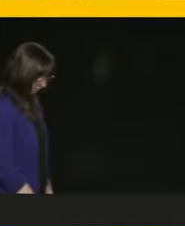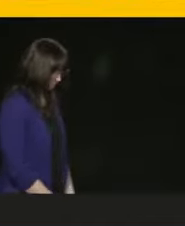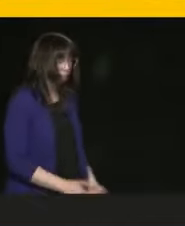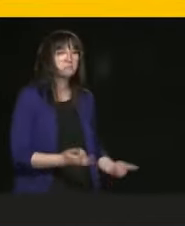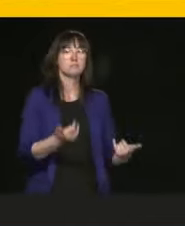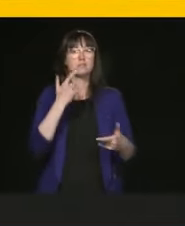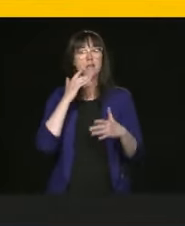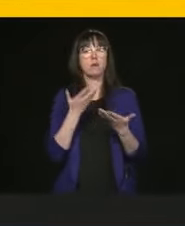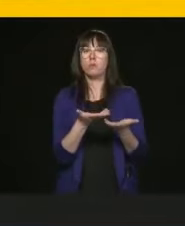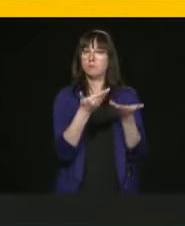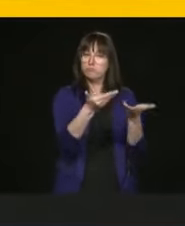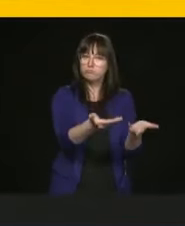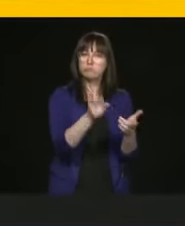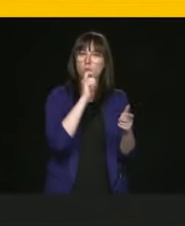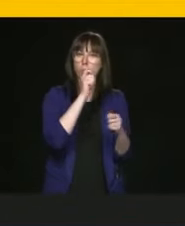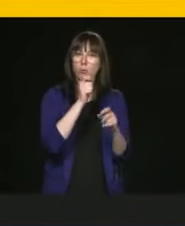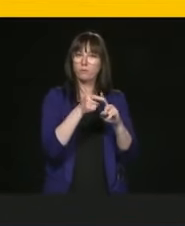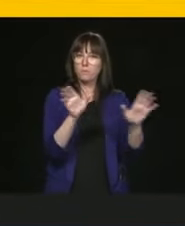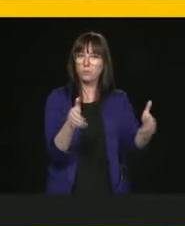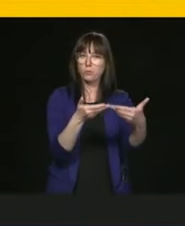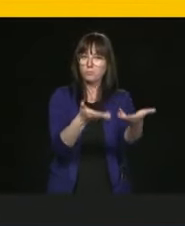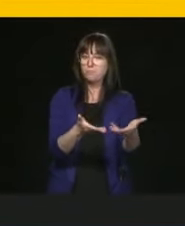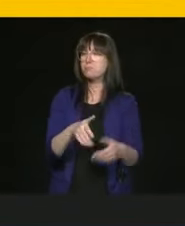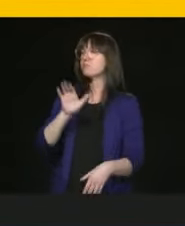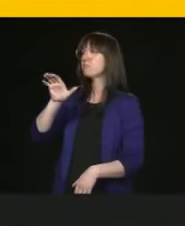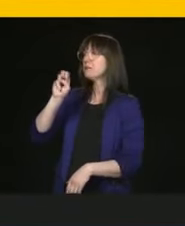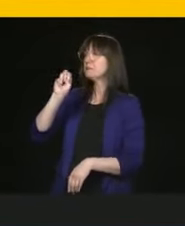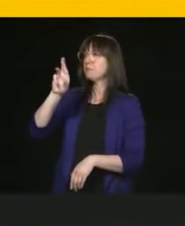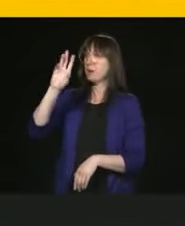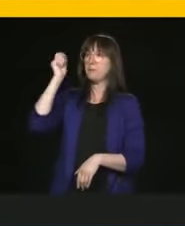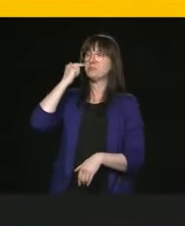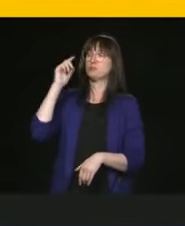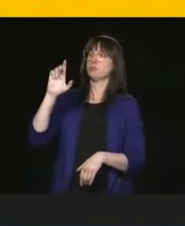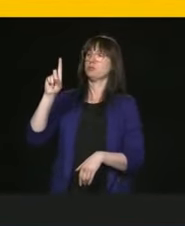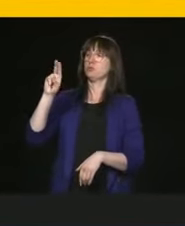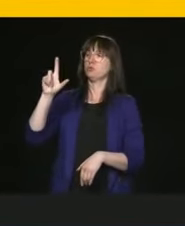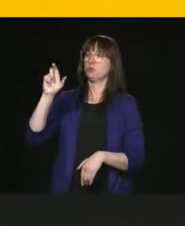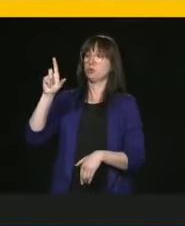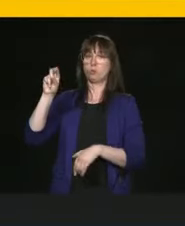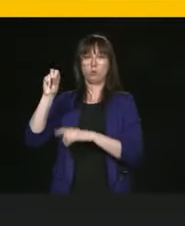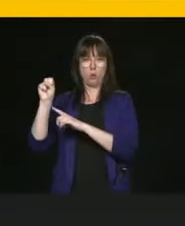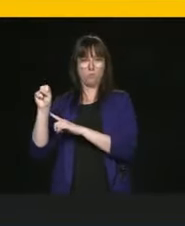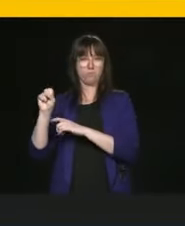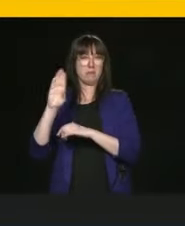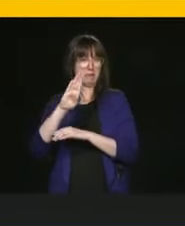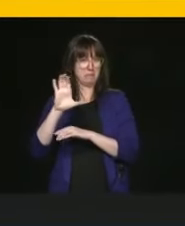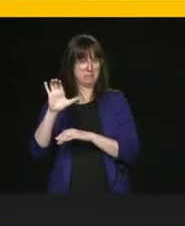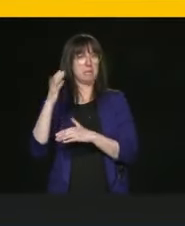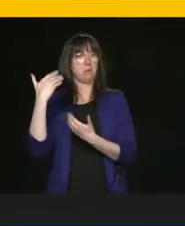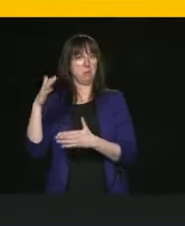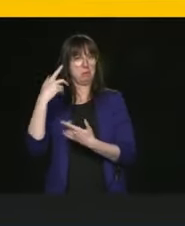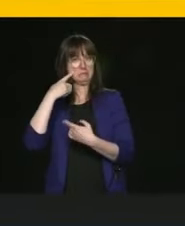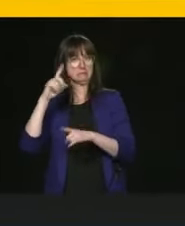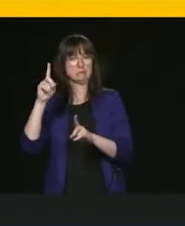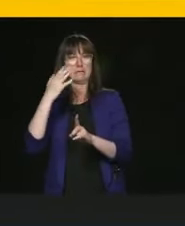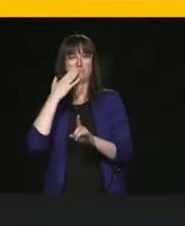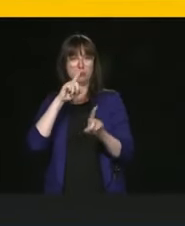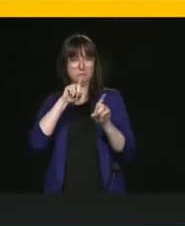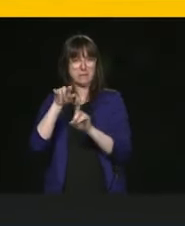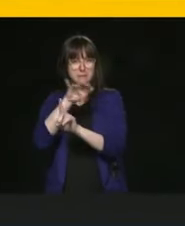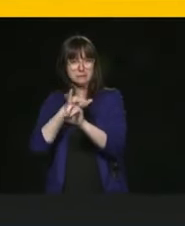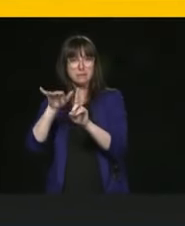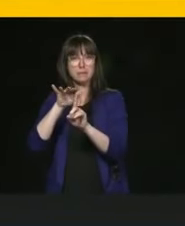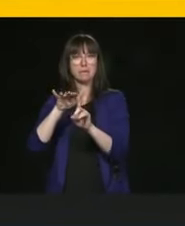Minister Duclos, BC's success is credited with good testing and tracing, and Ontario is being seen to